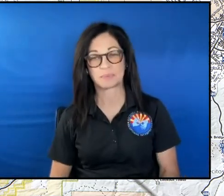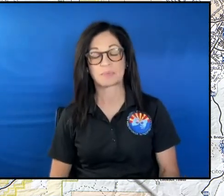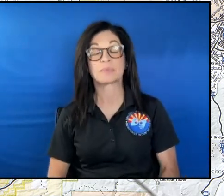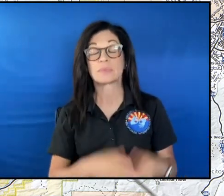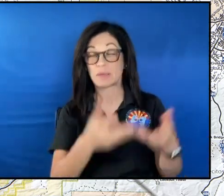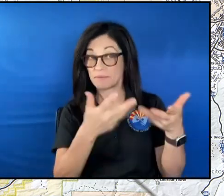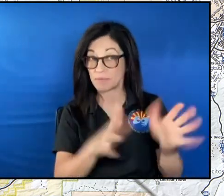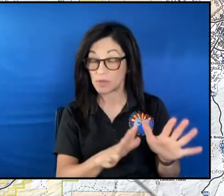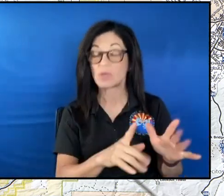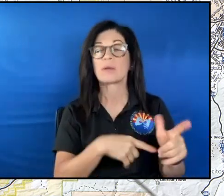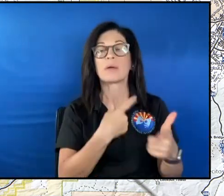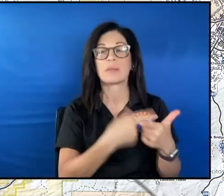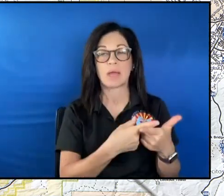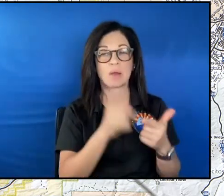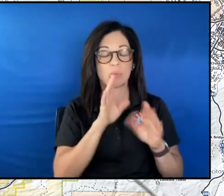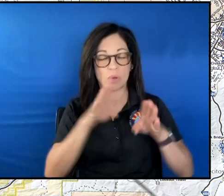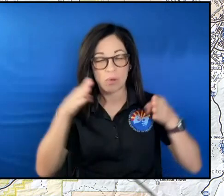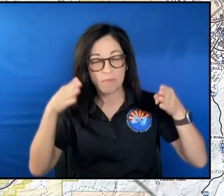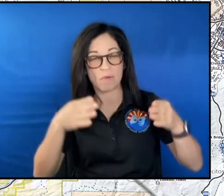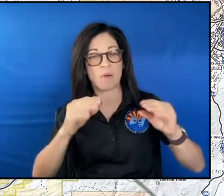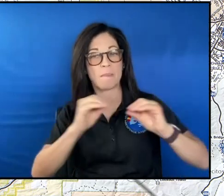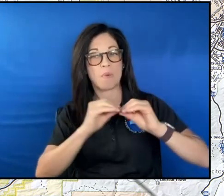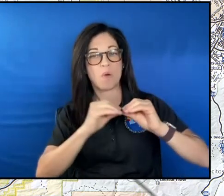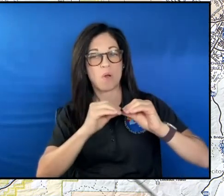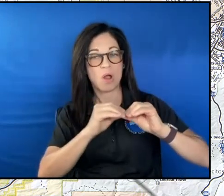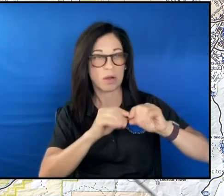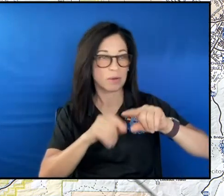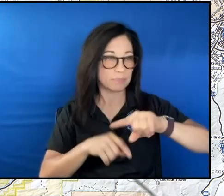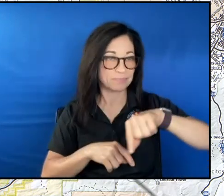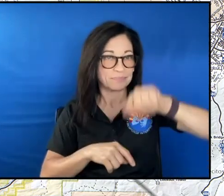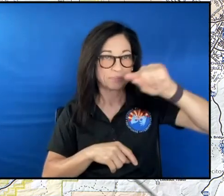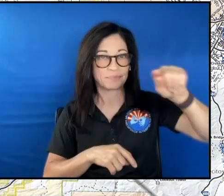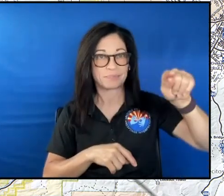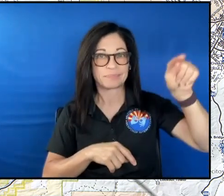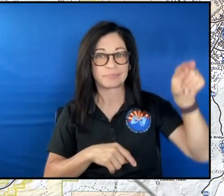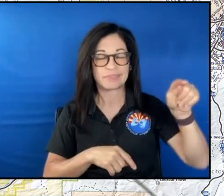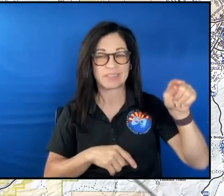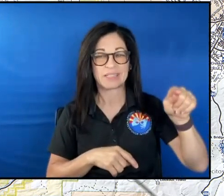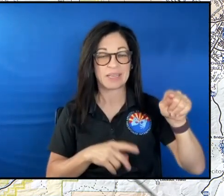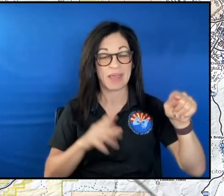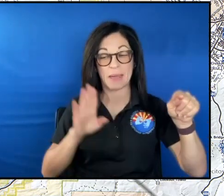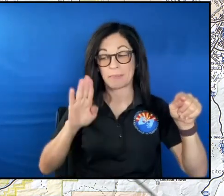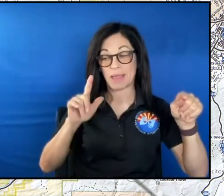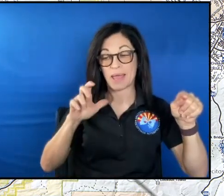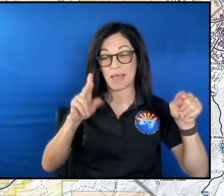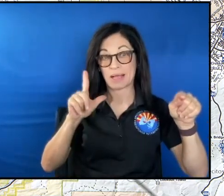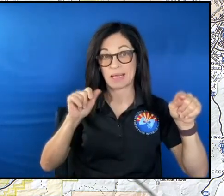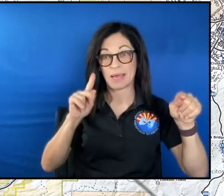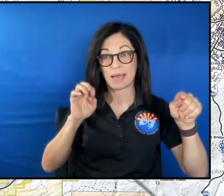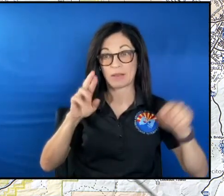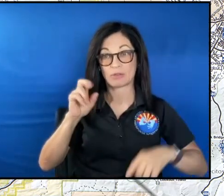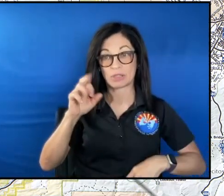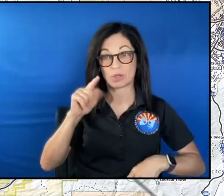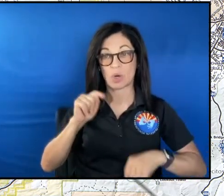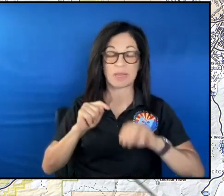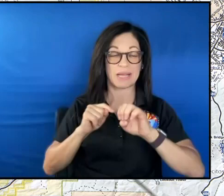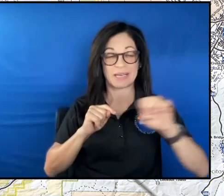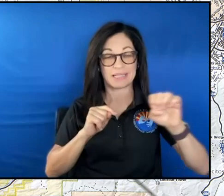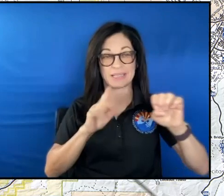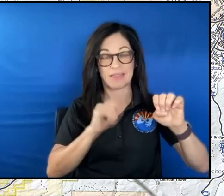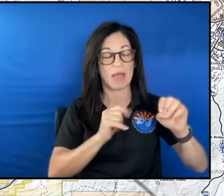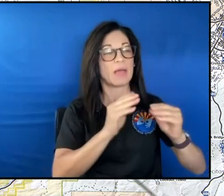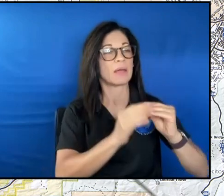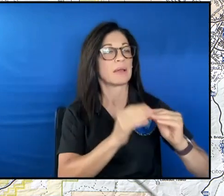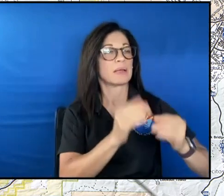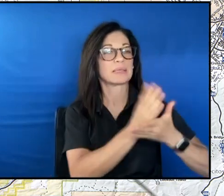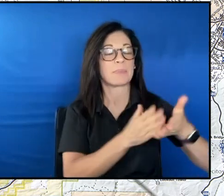completed, they're actually going to focus more of their efforts to this just to the east of Black Lake Resorts, repairing some of the